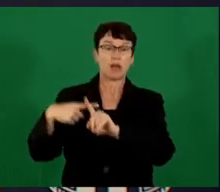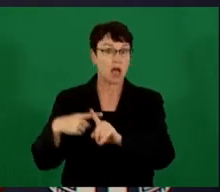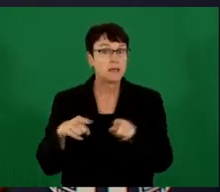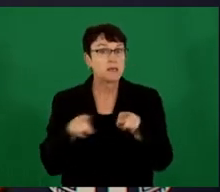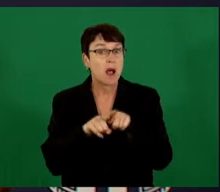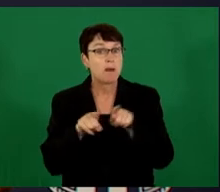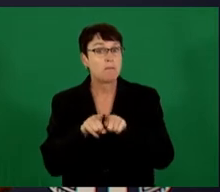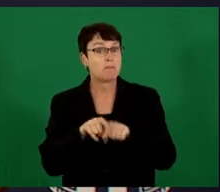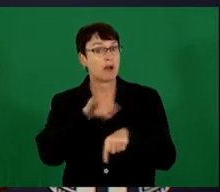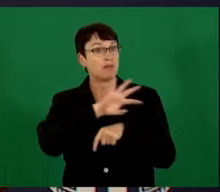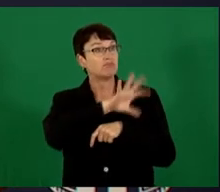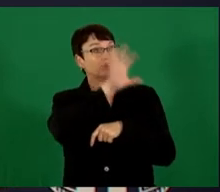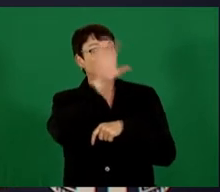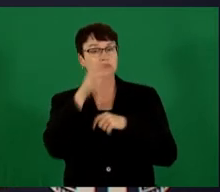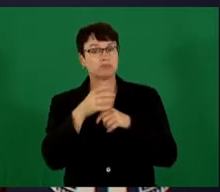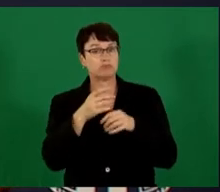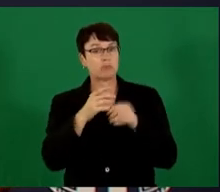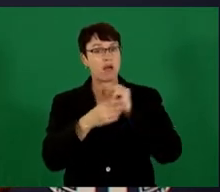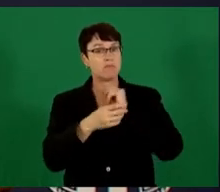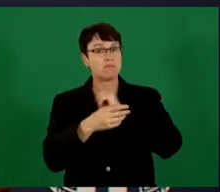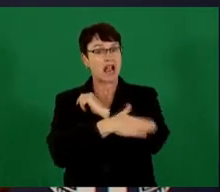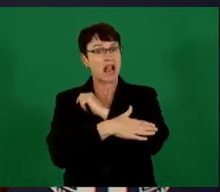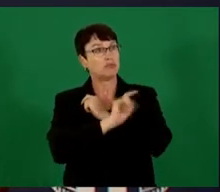growth in the third quarter to be